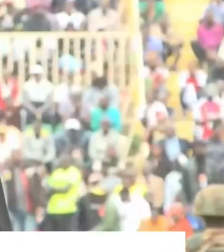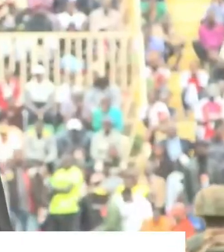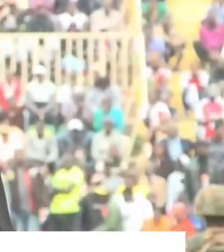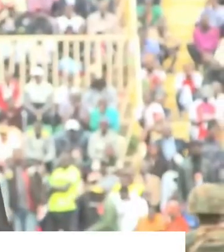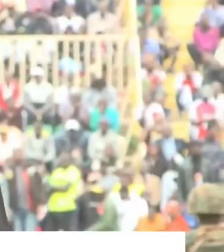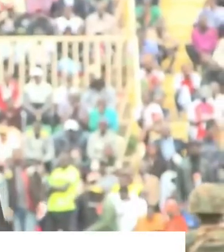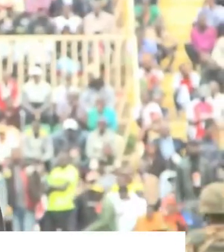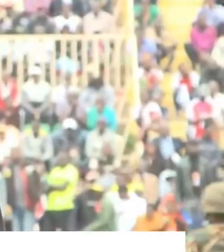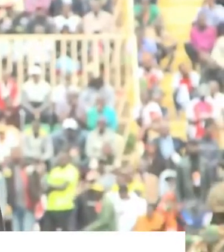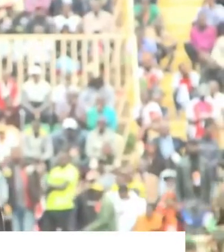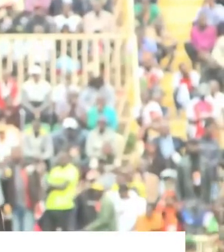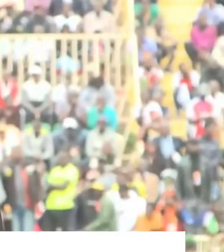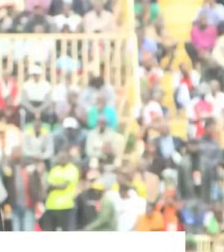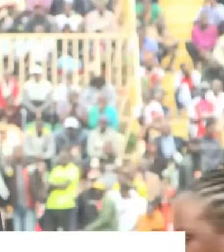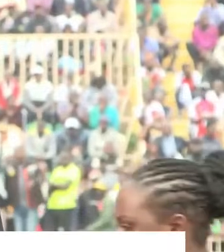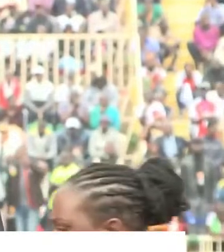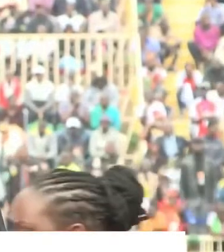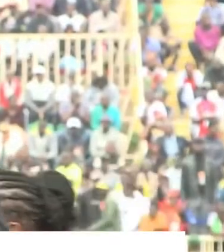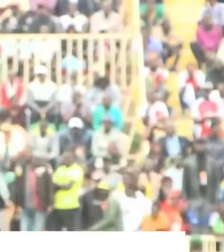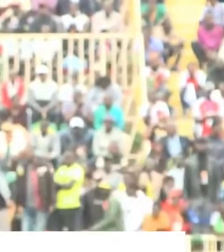Hello?